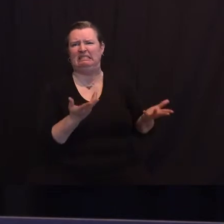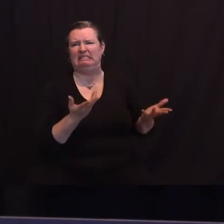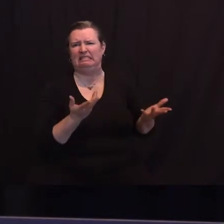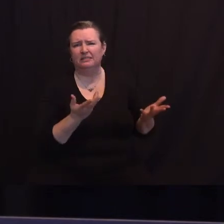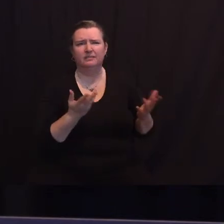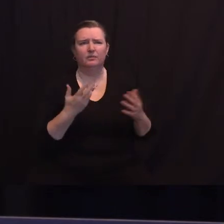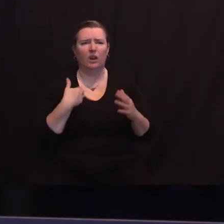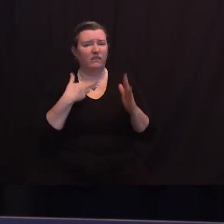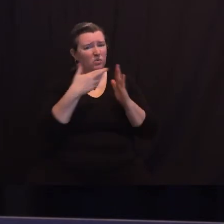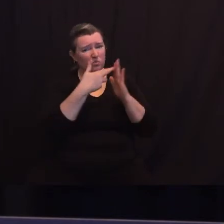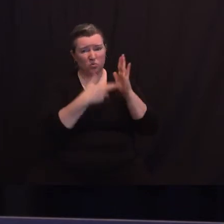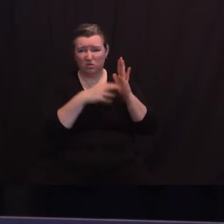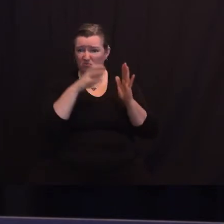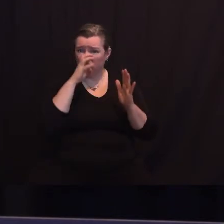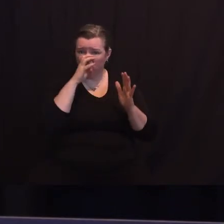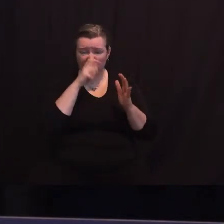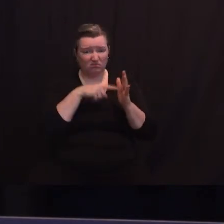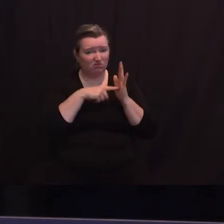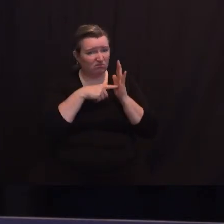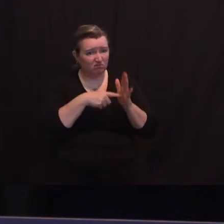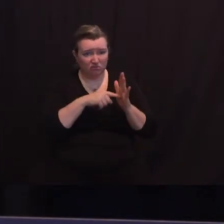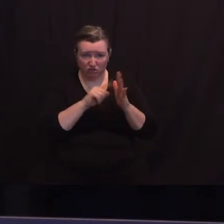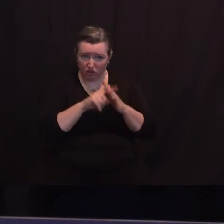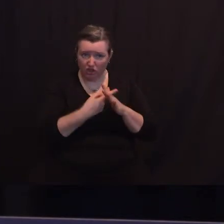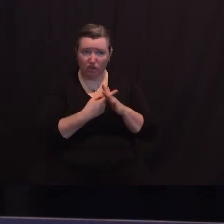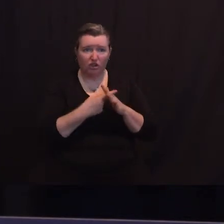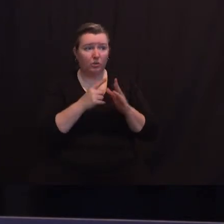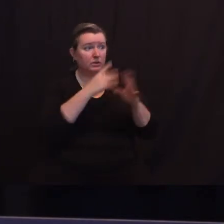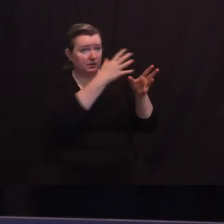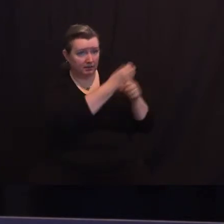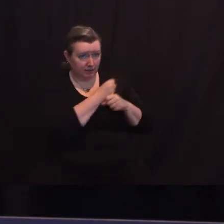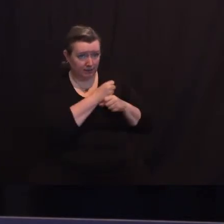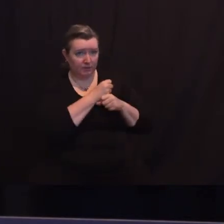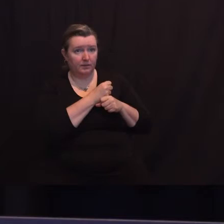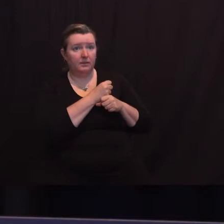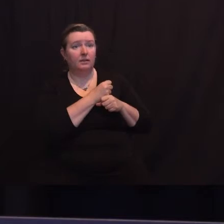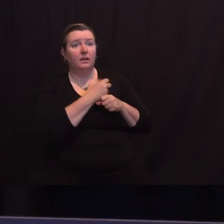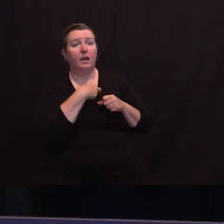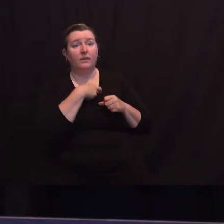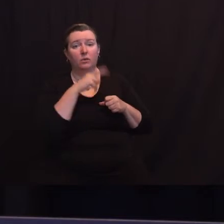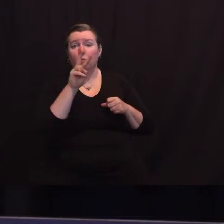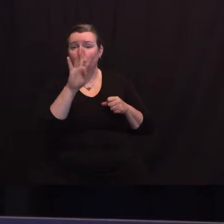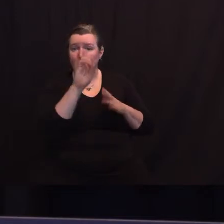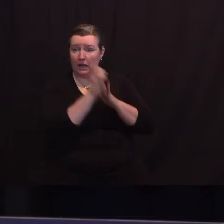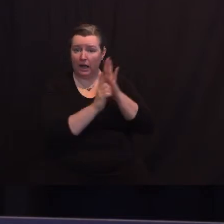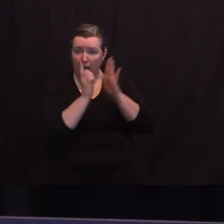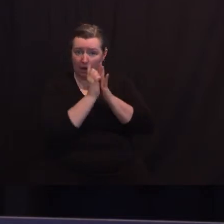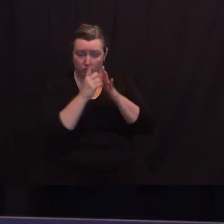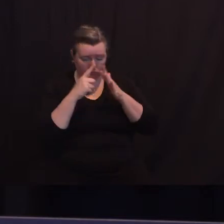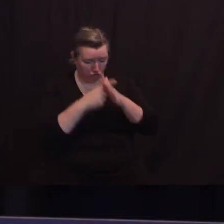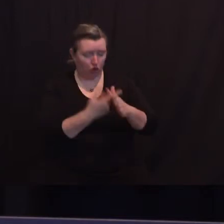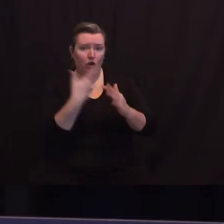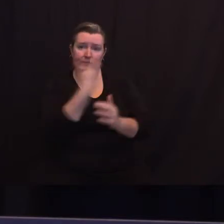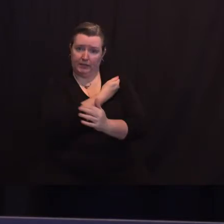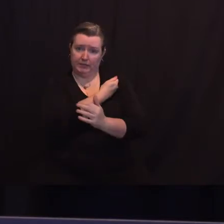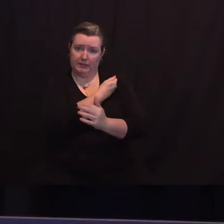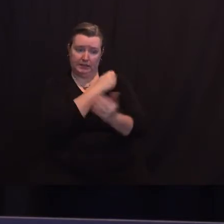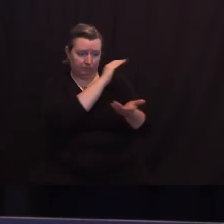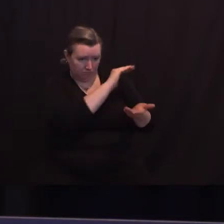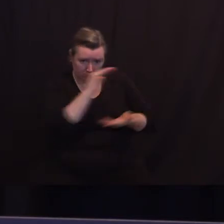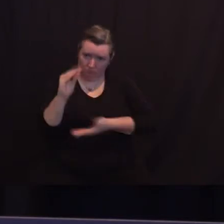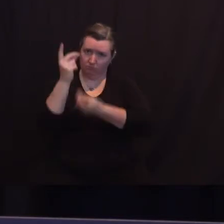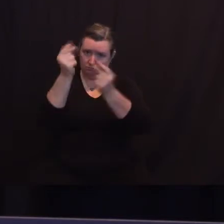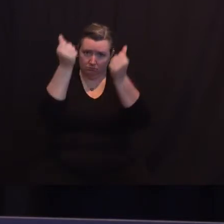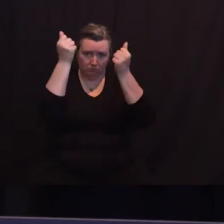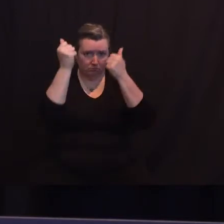within 24 hours of getting the vaccine. And then lastly, we look at inventory.